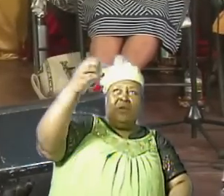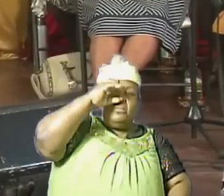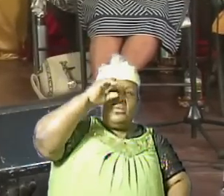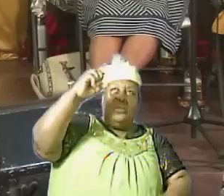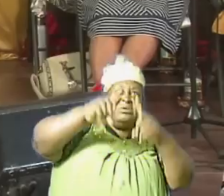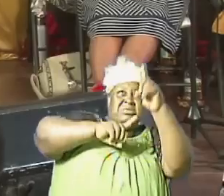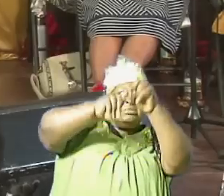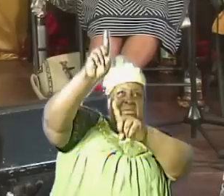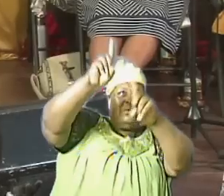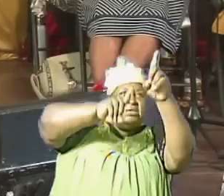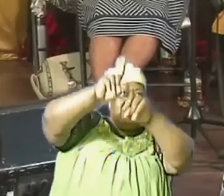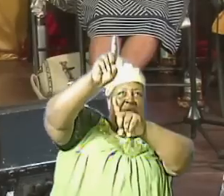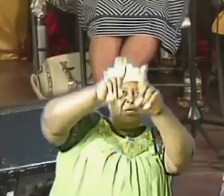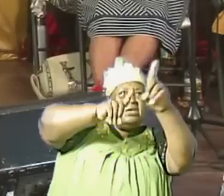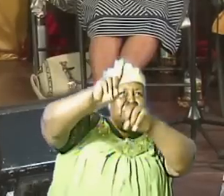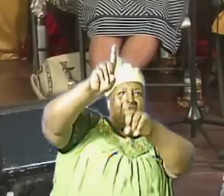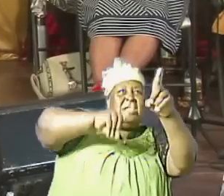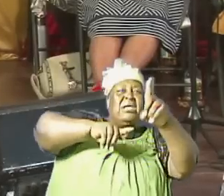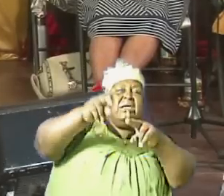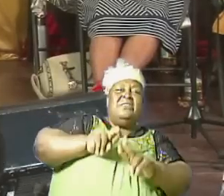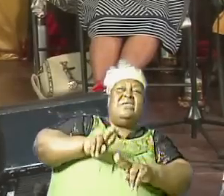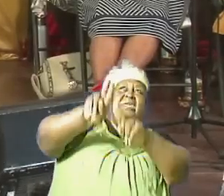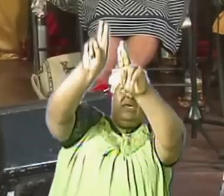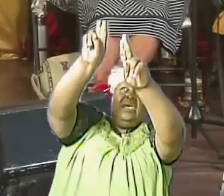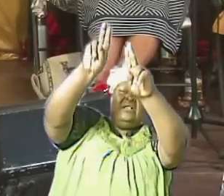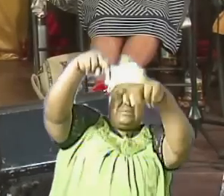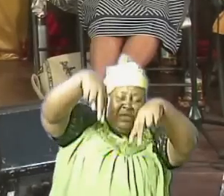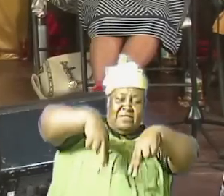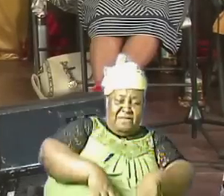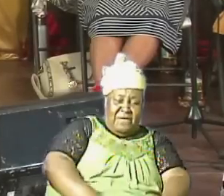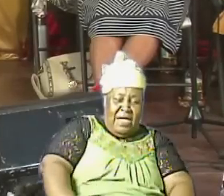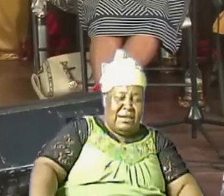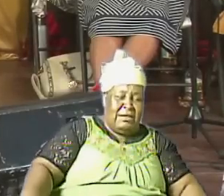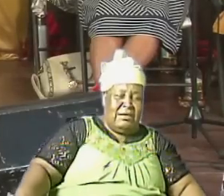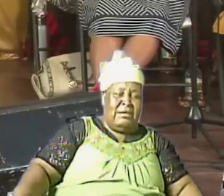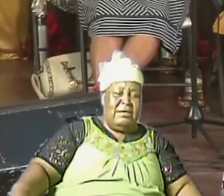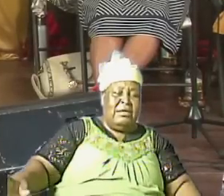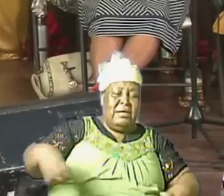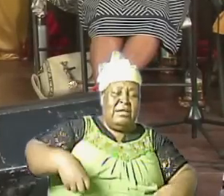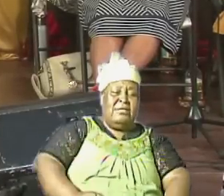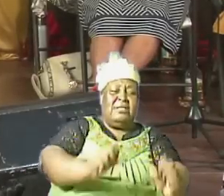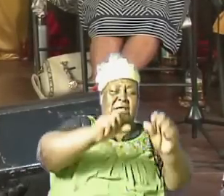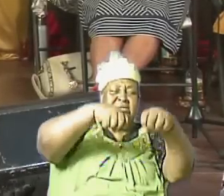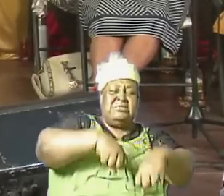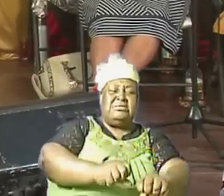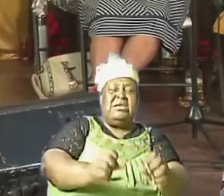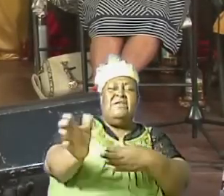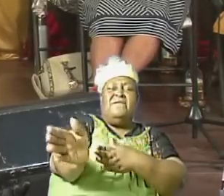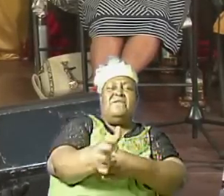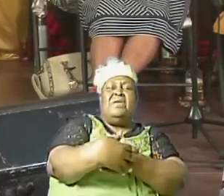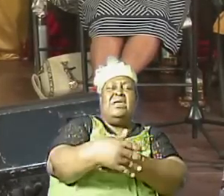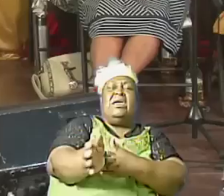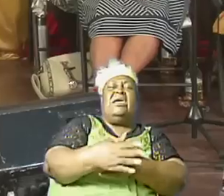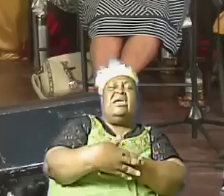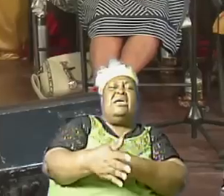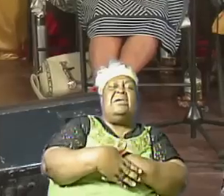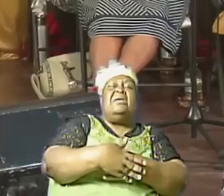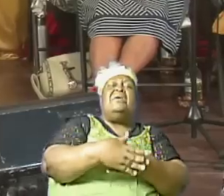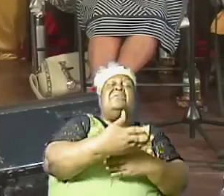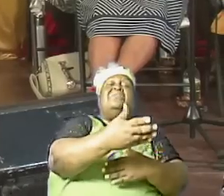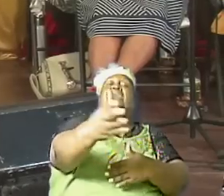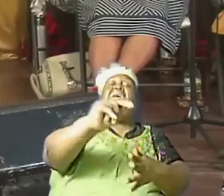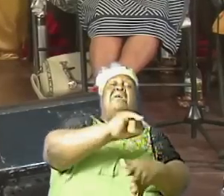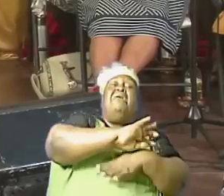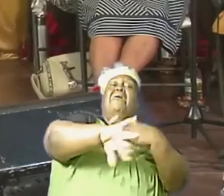the star, hallelujah, the hills and the valleys, hallelujah, the sea and the fishes, they